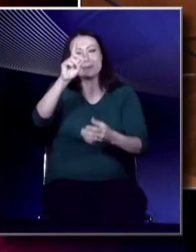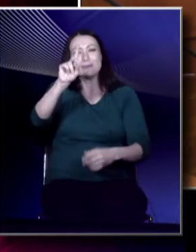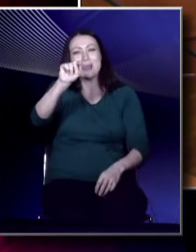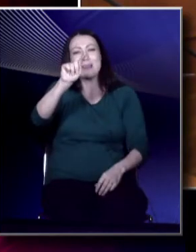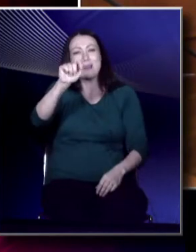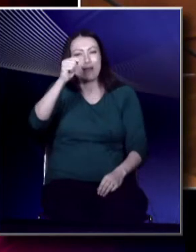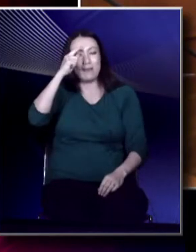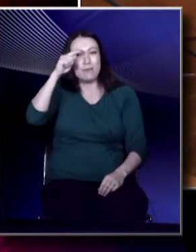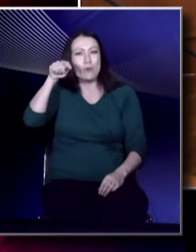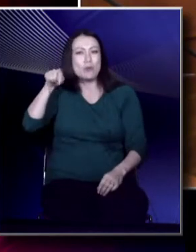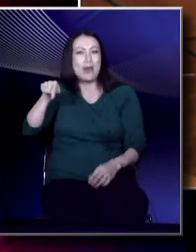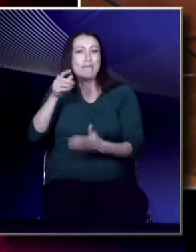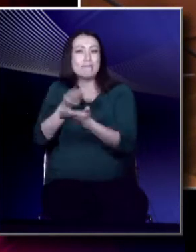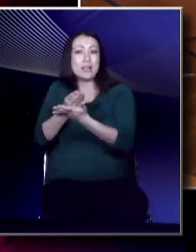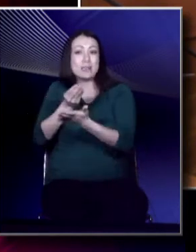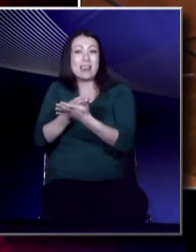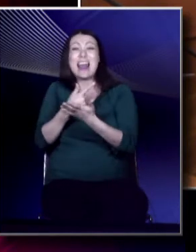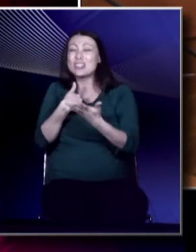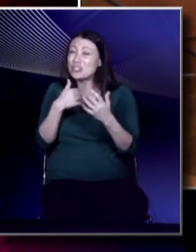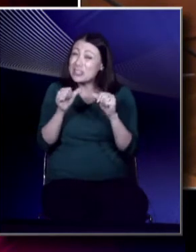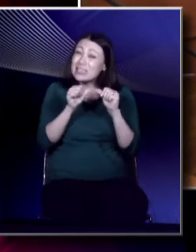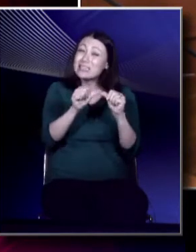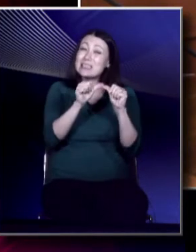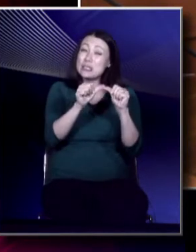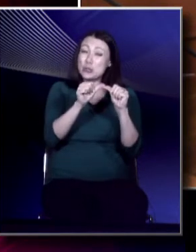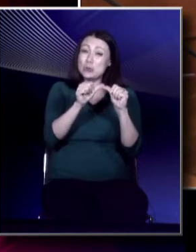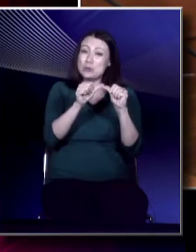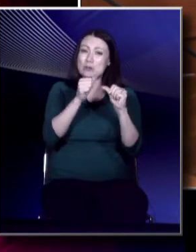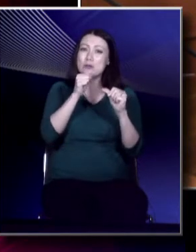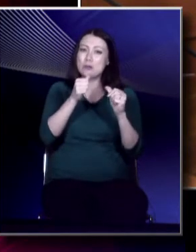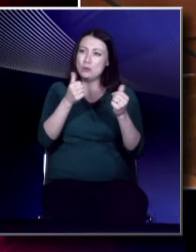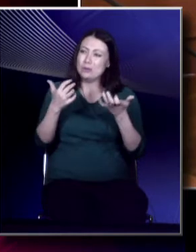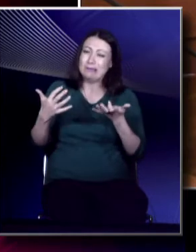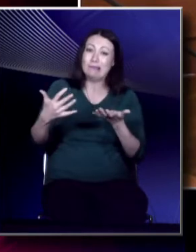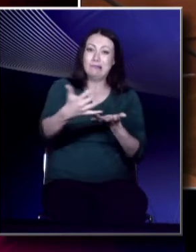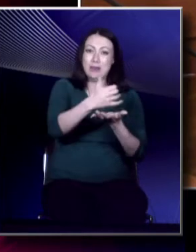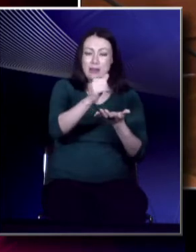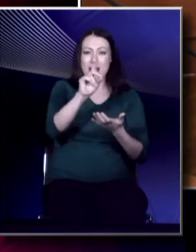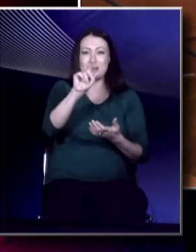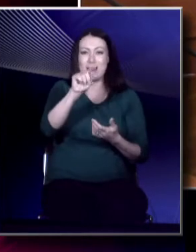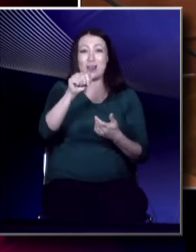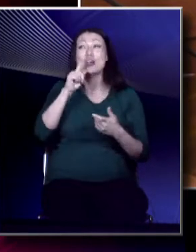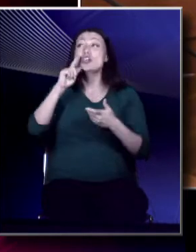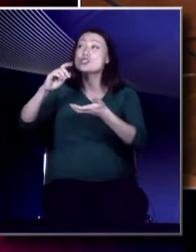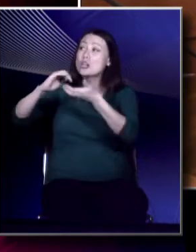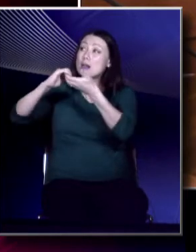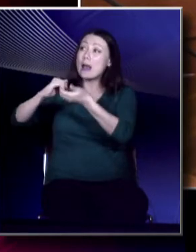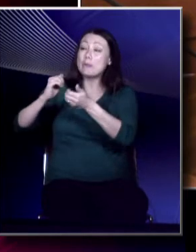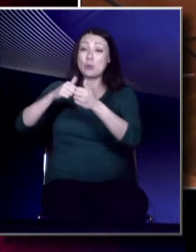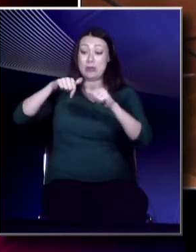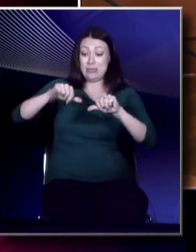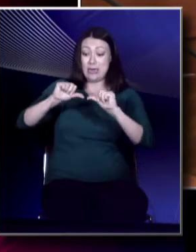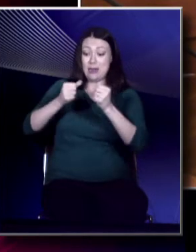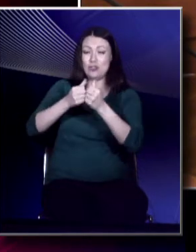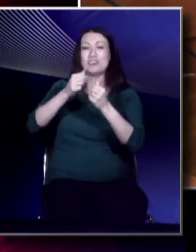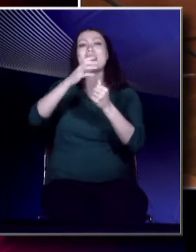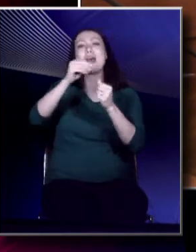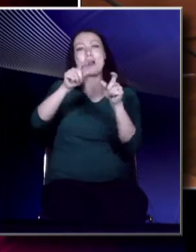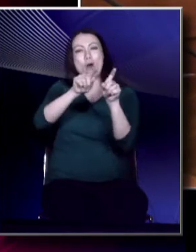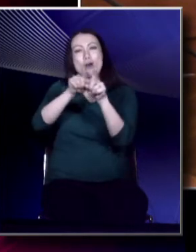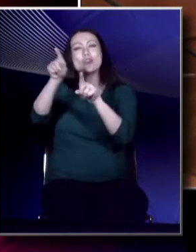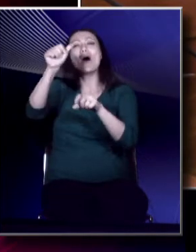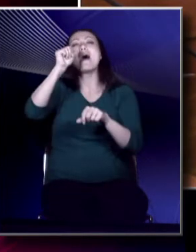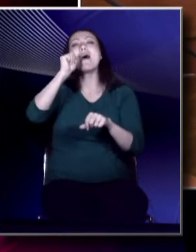that data. She's collaborated with the agency as well as with the Arizona Early Intervention Program to bring new life